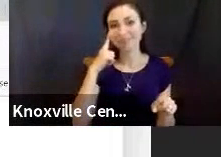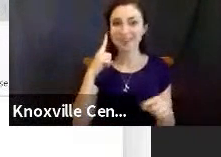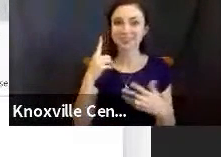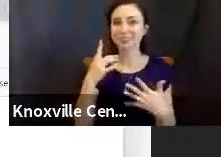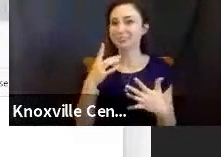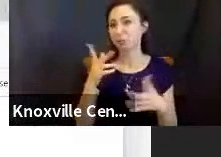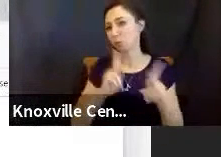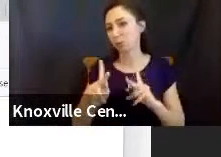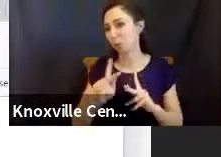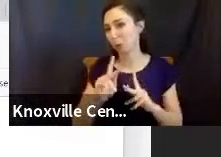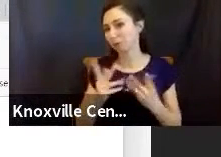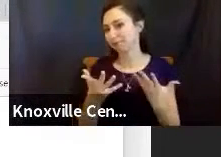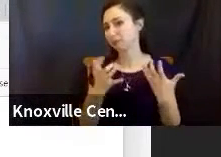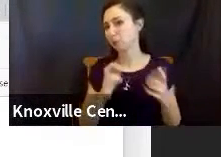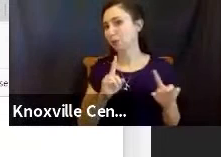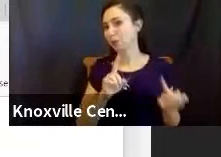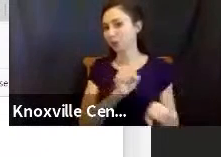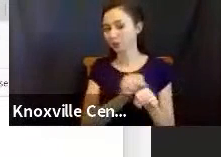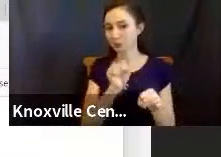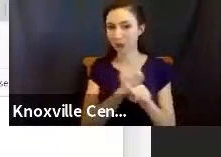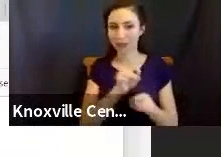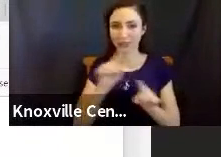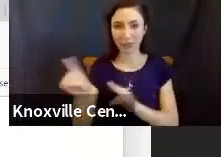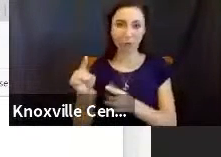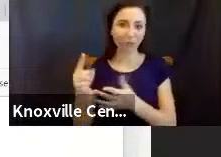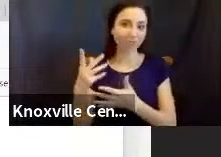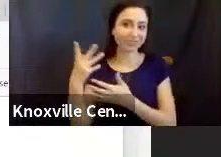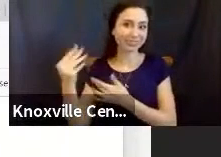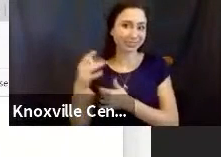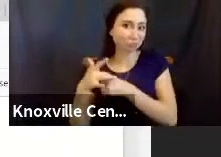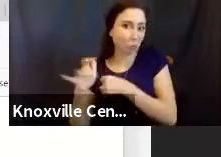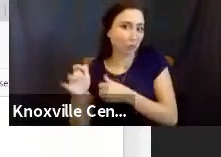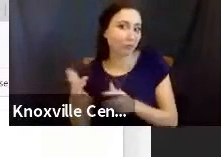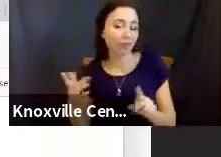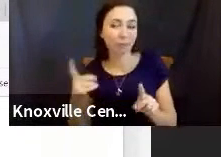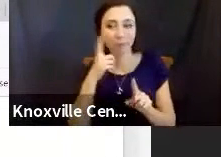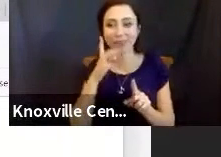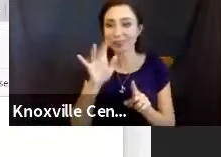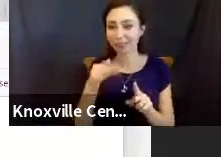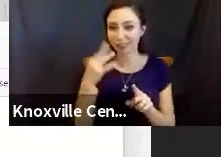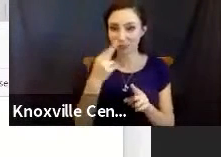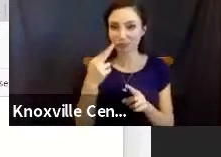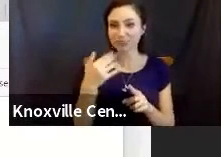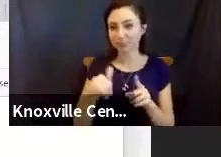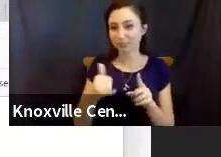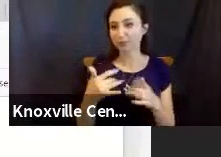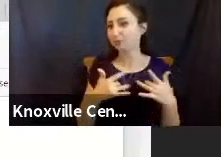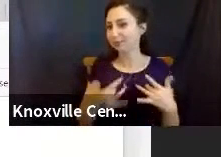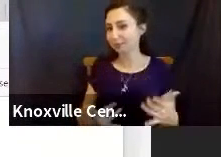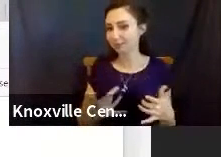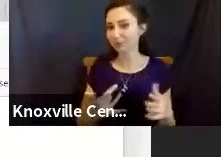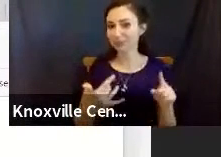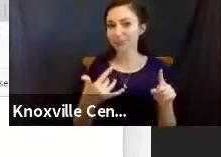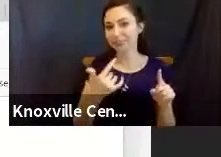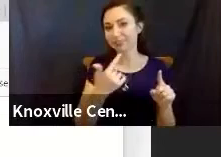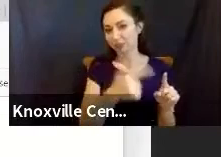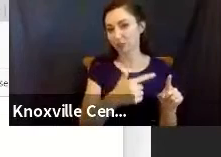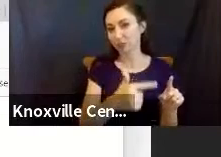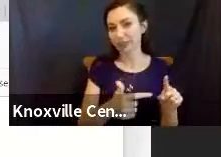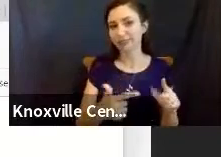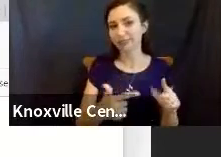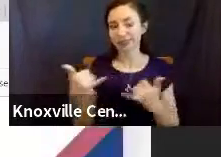call-ins and we think that had something to do with it to make it yellow. But usually that is green. Next slide.